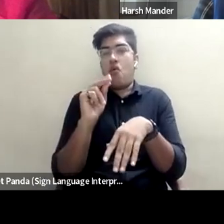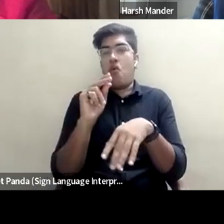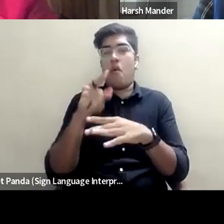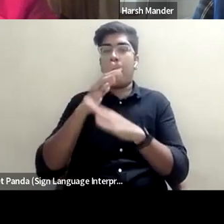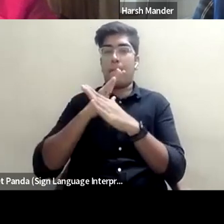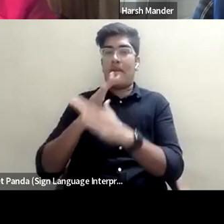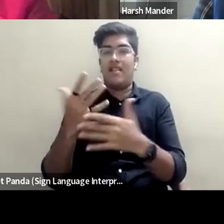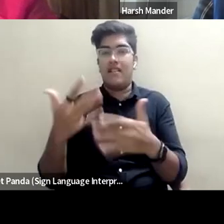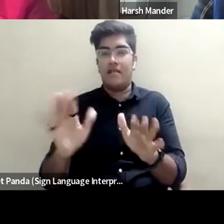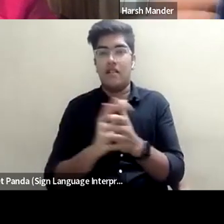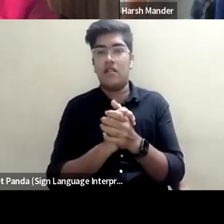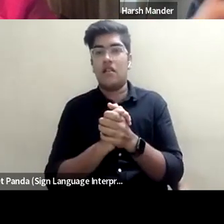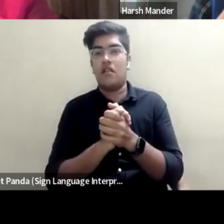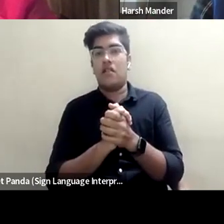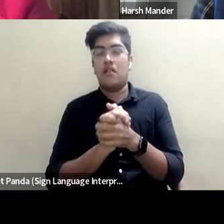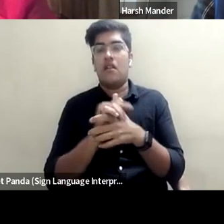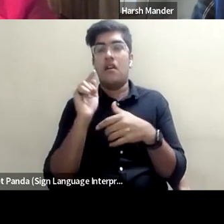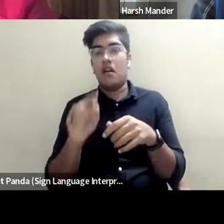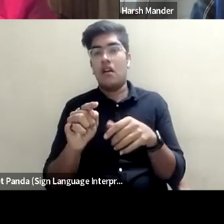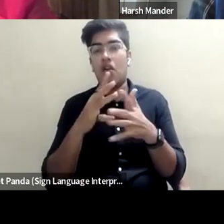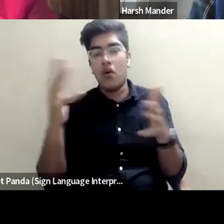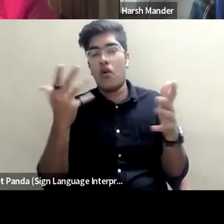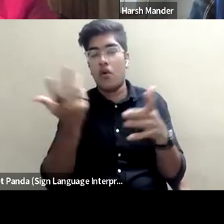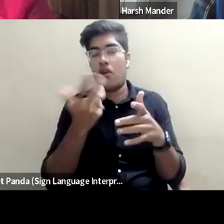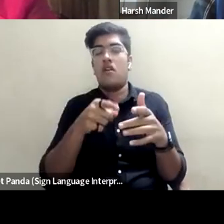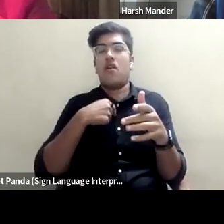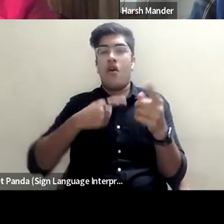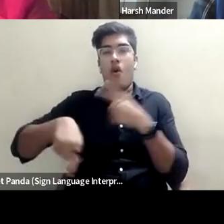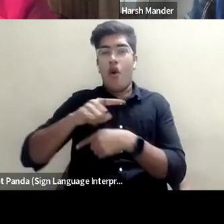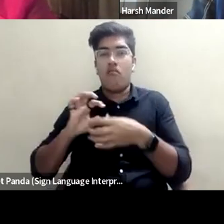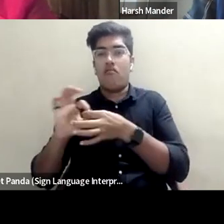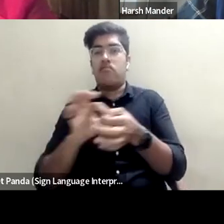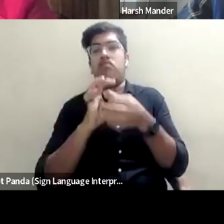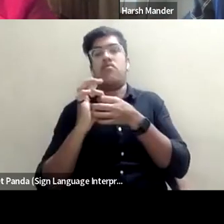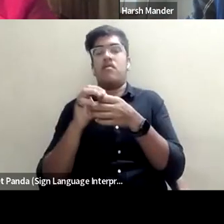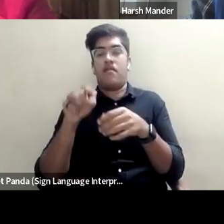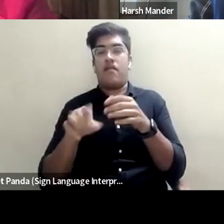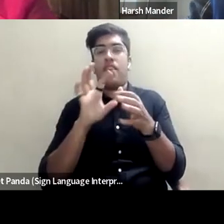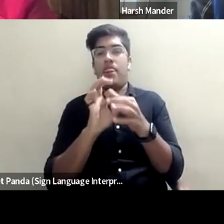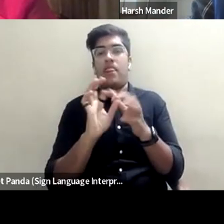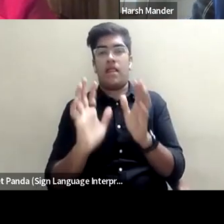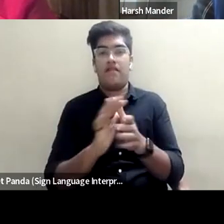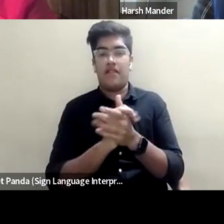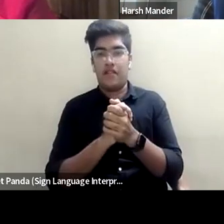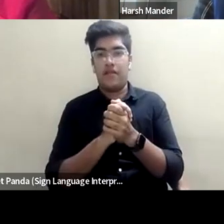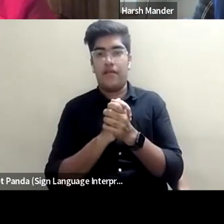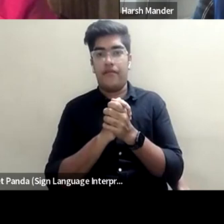Untouchability is something that is in our relationship with each other. Gender injustice is in our relation with each